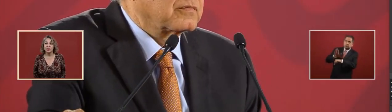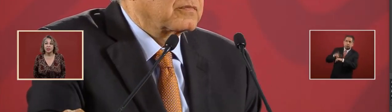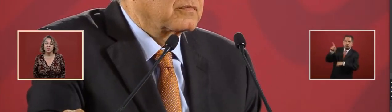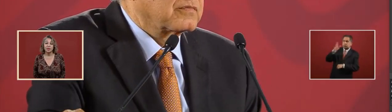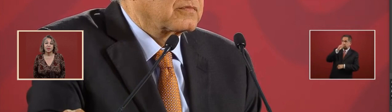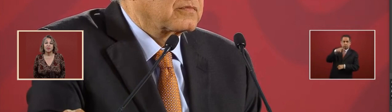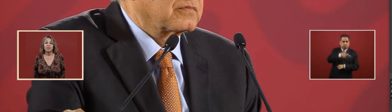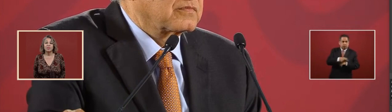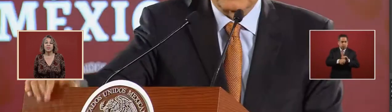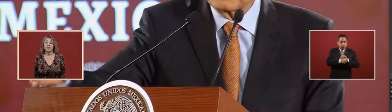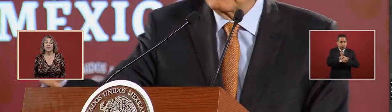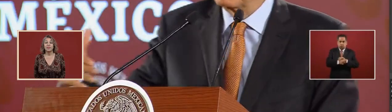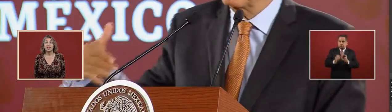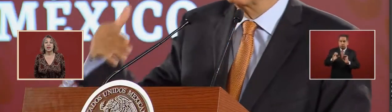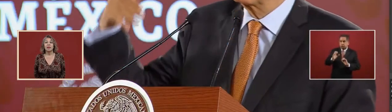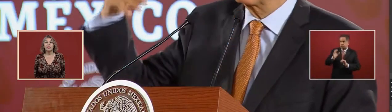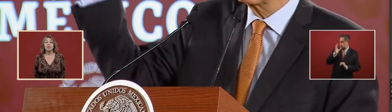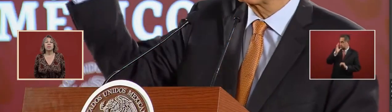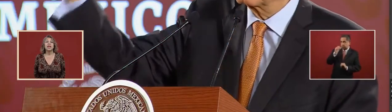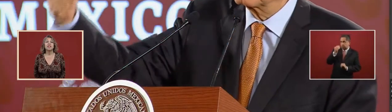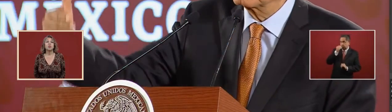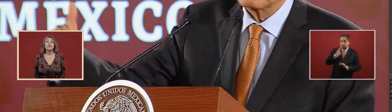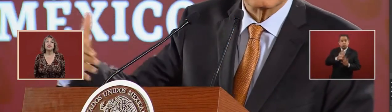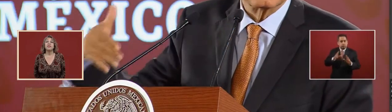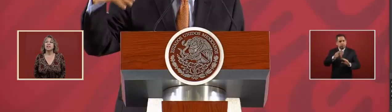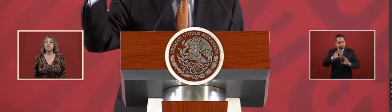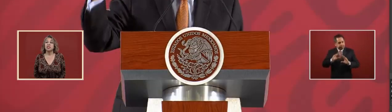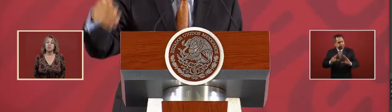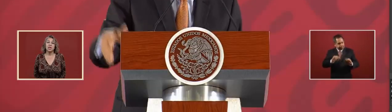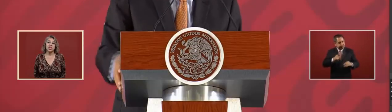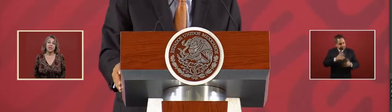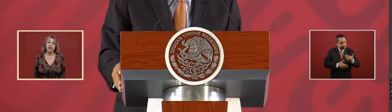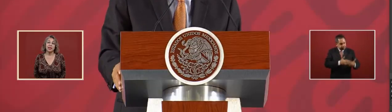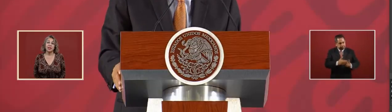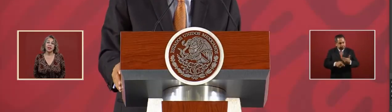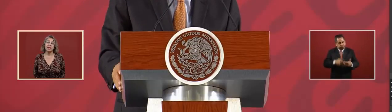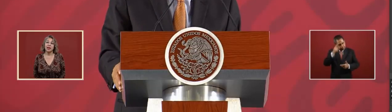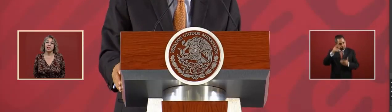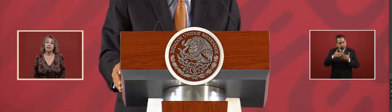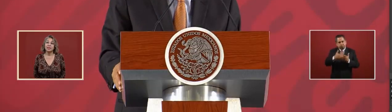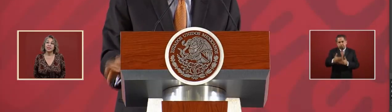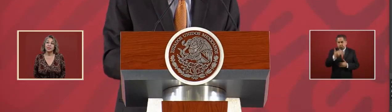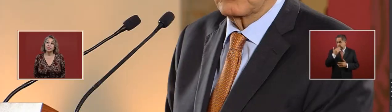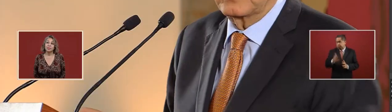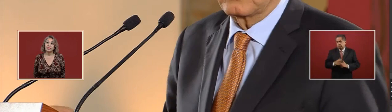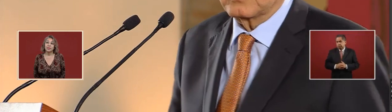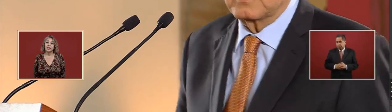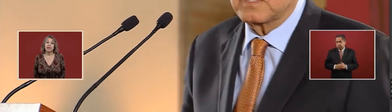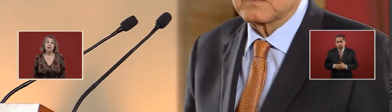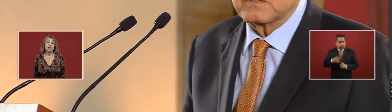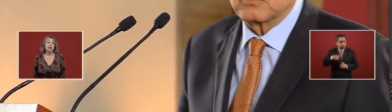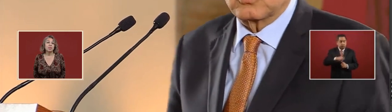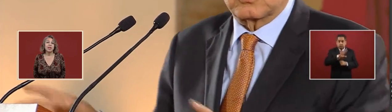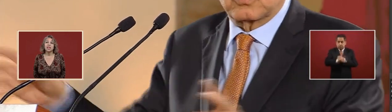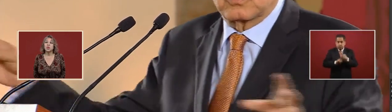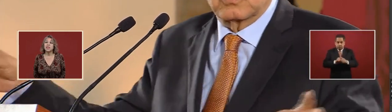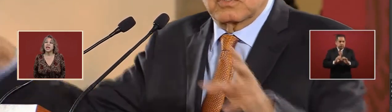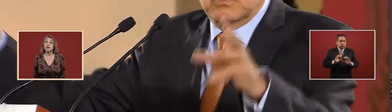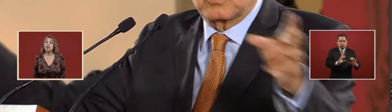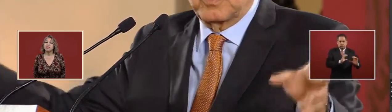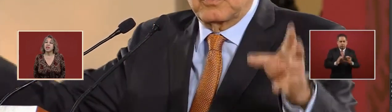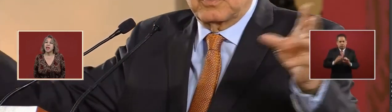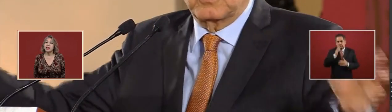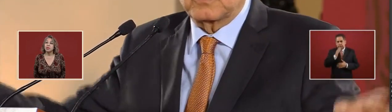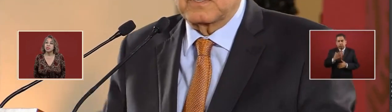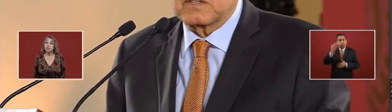it. Porque se avanzó mucho en eso. Because we've advanced so much in that area. Porque se cuidan los animales. Nosotros, because we take